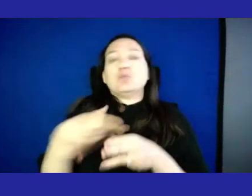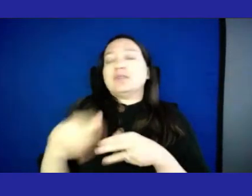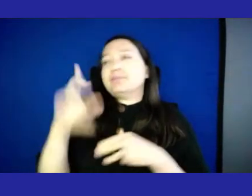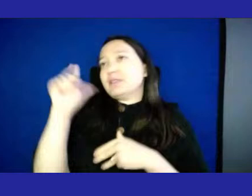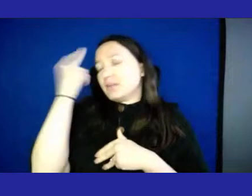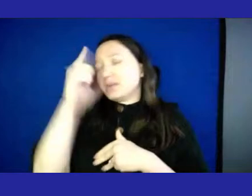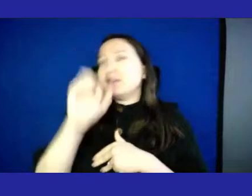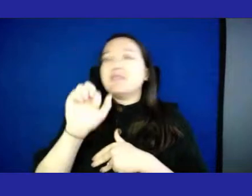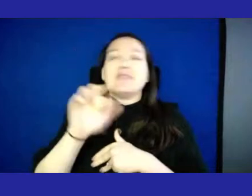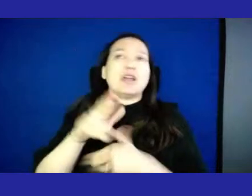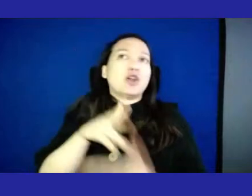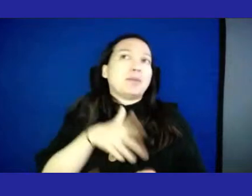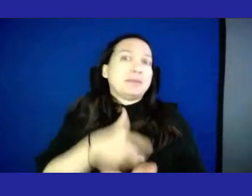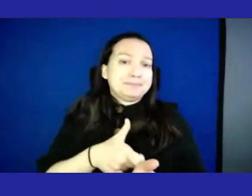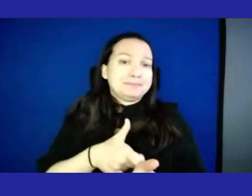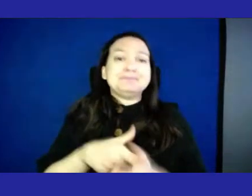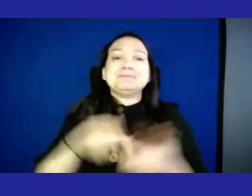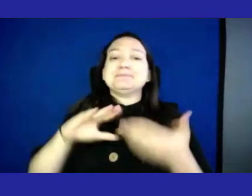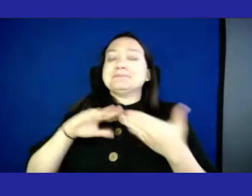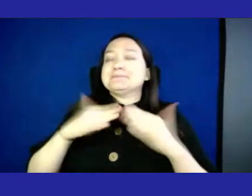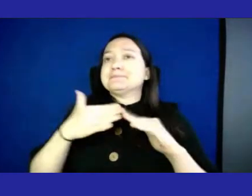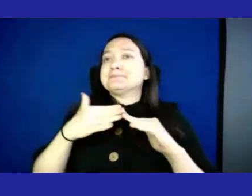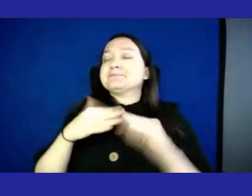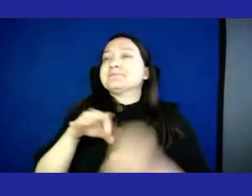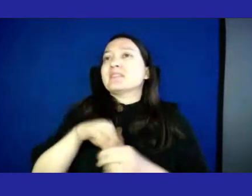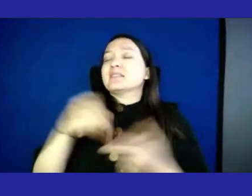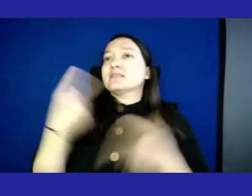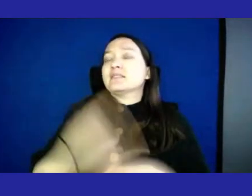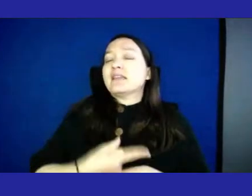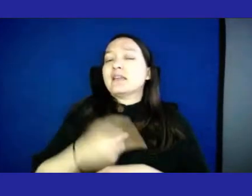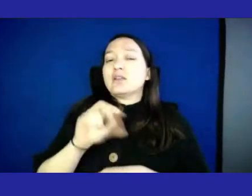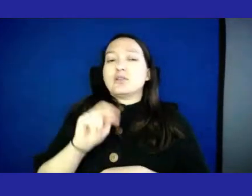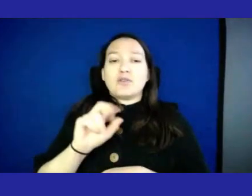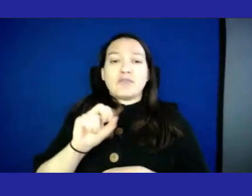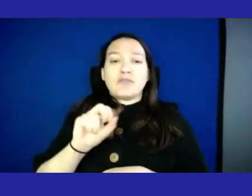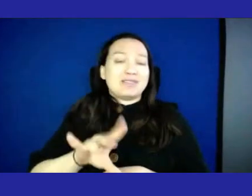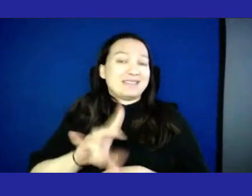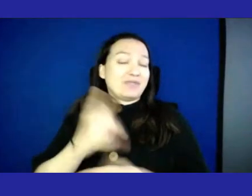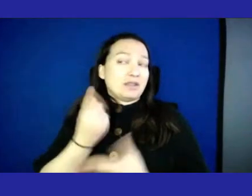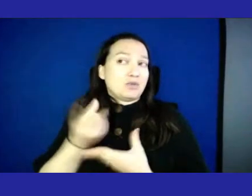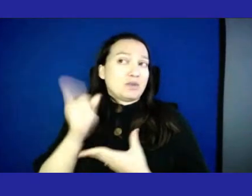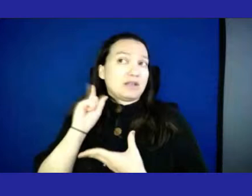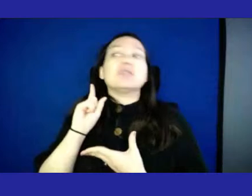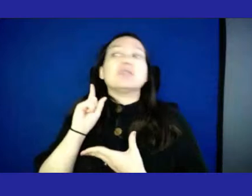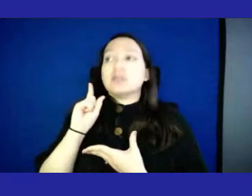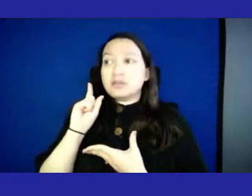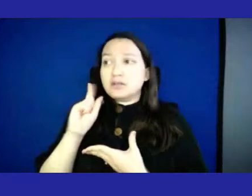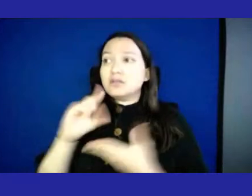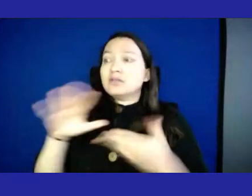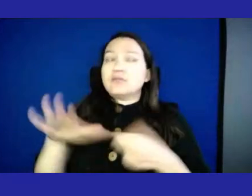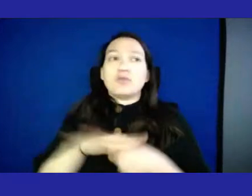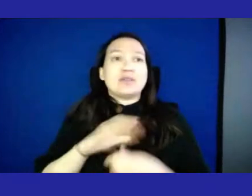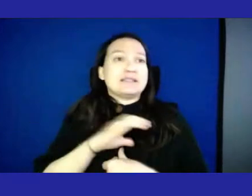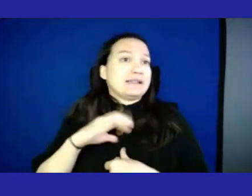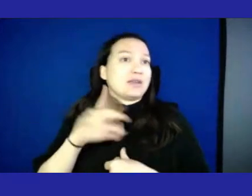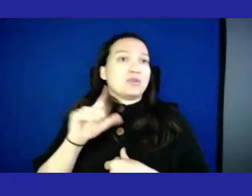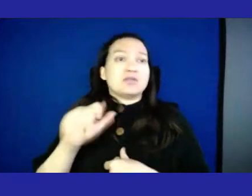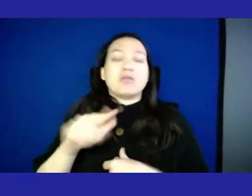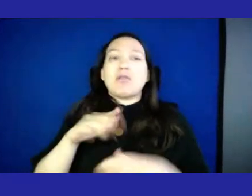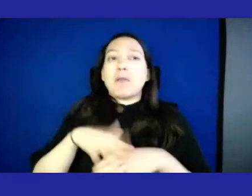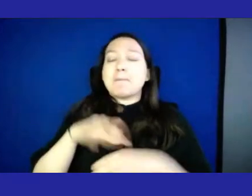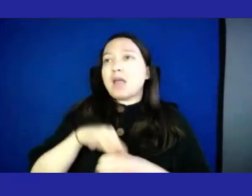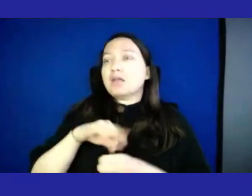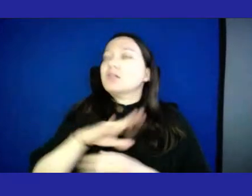update. On the city level, Election Day was November 7th last week, and the entire city council was on the ballot alongside other citywide